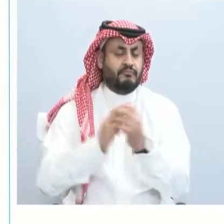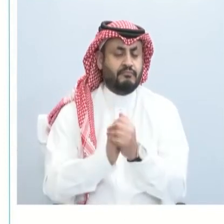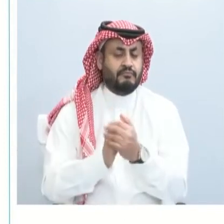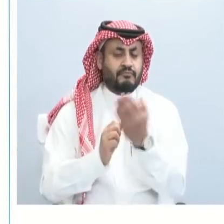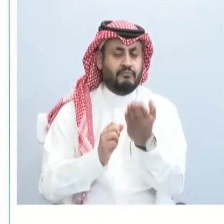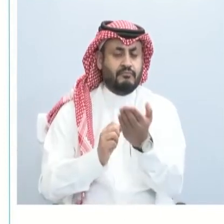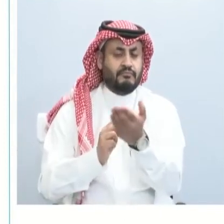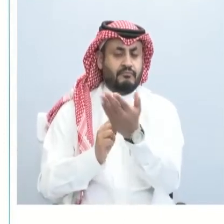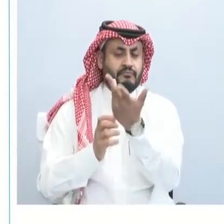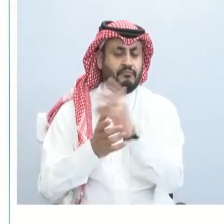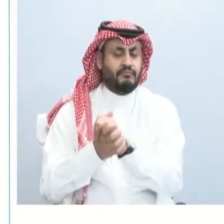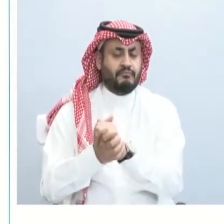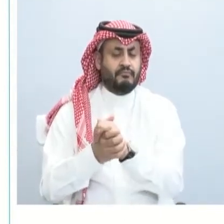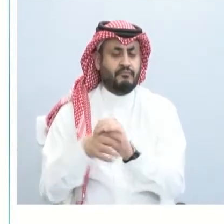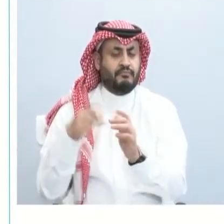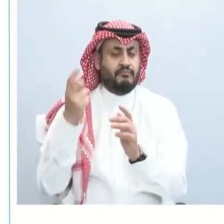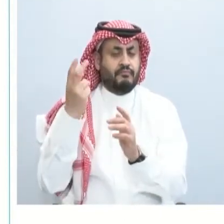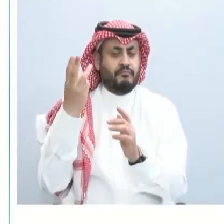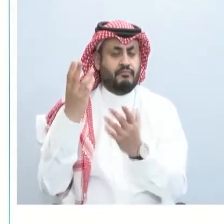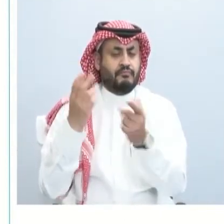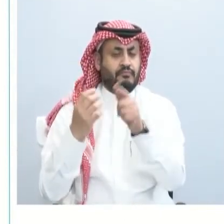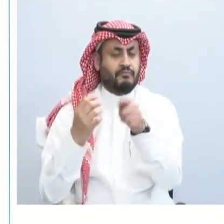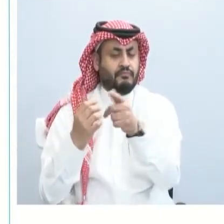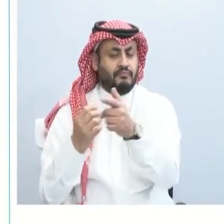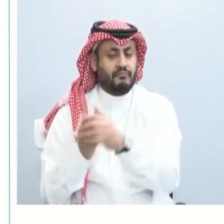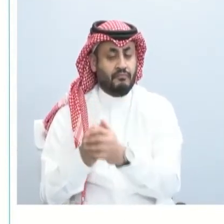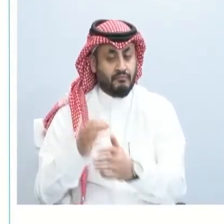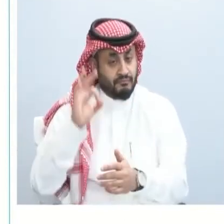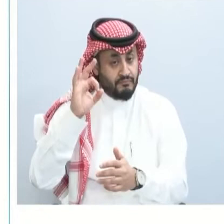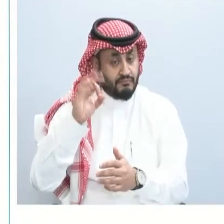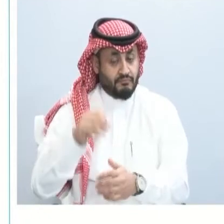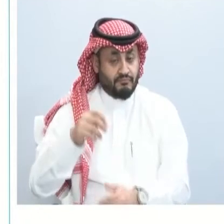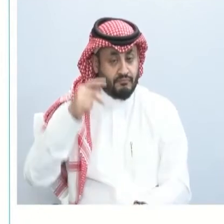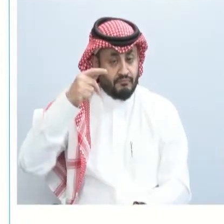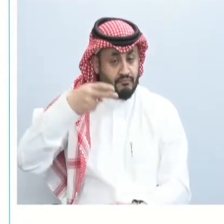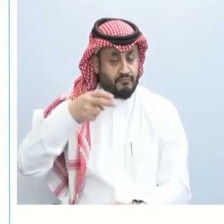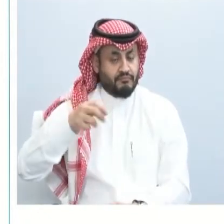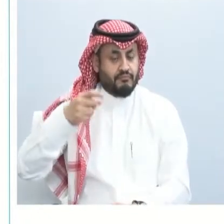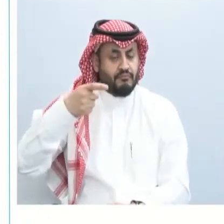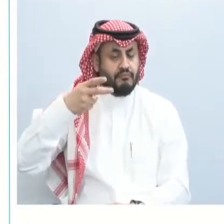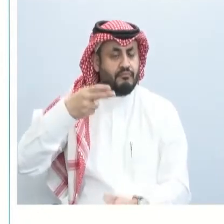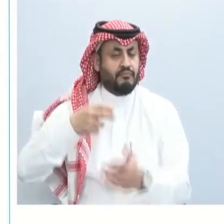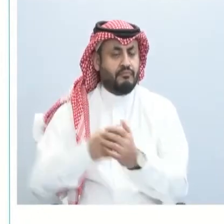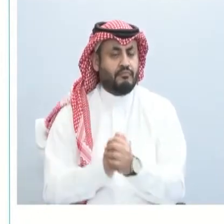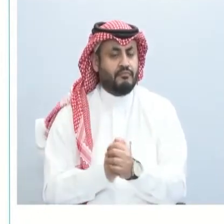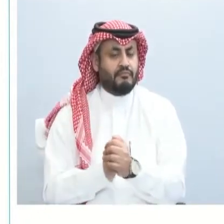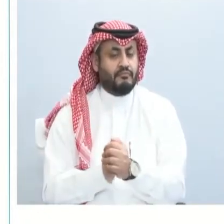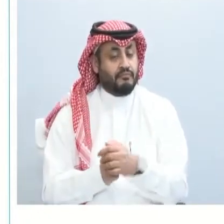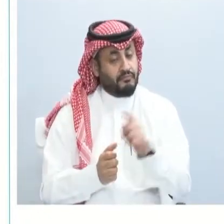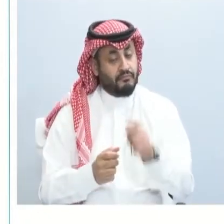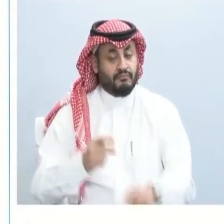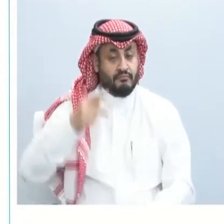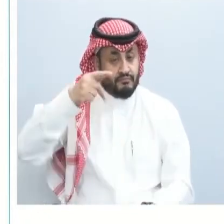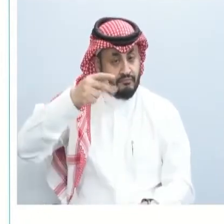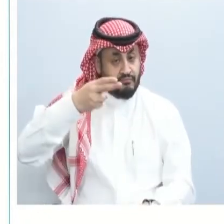think? How we do write photo? Is it with F, PH, or GH? Of course, we